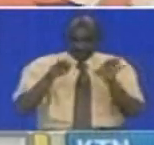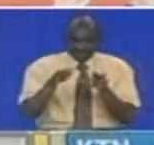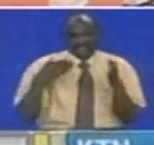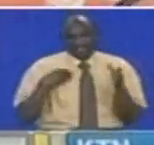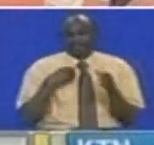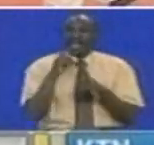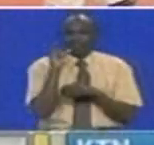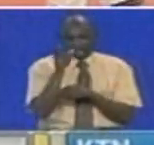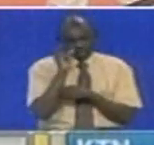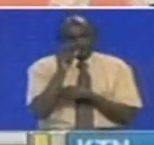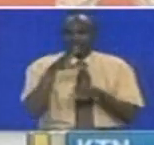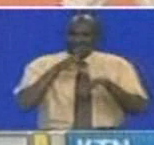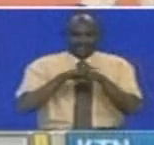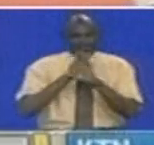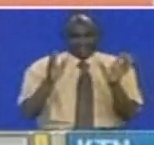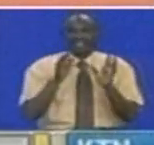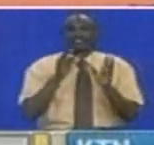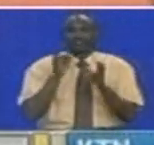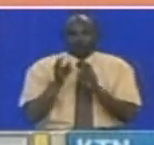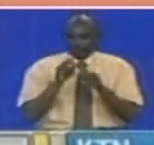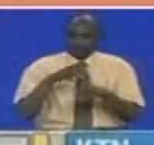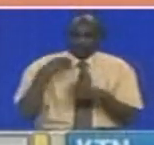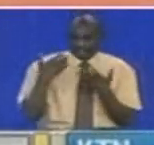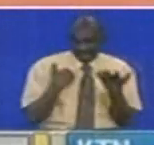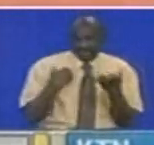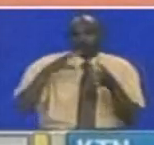medal hunting grounds at the Commonwealth Games and Olympics.